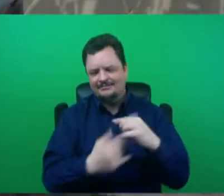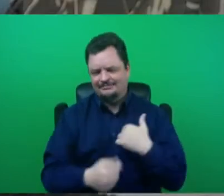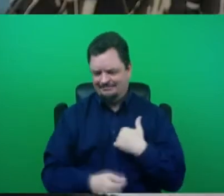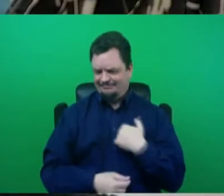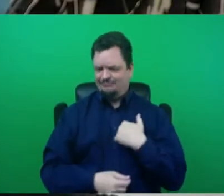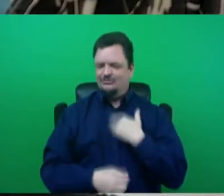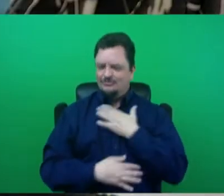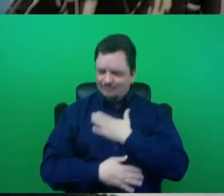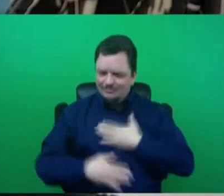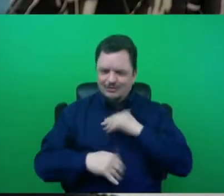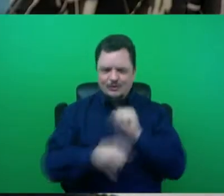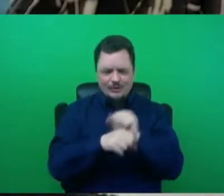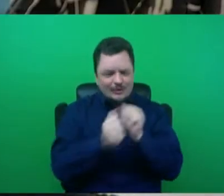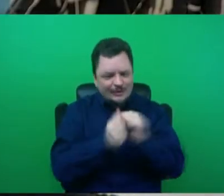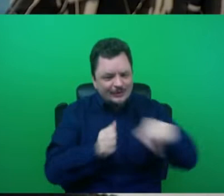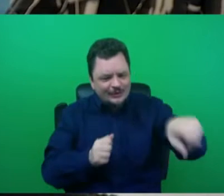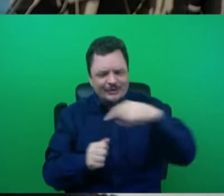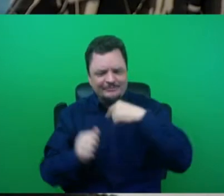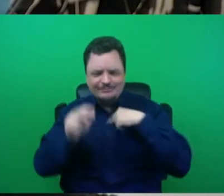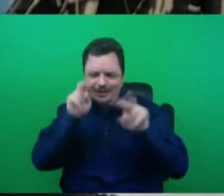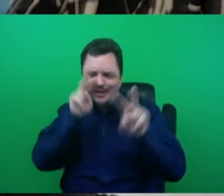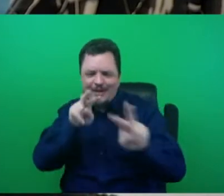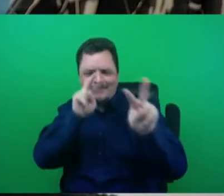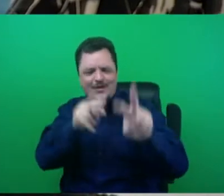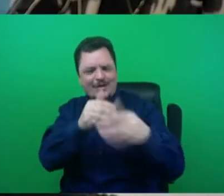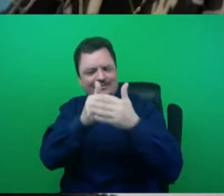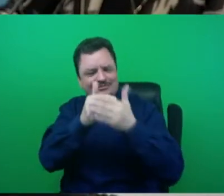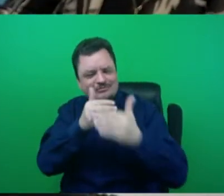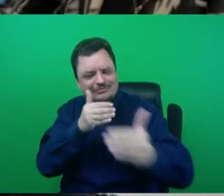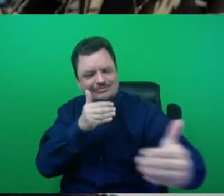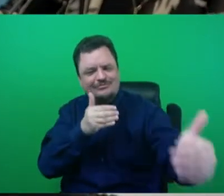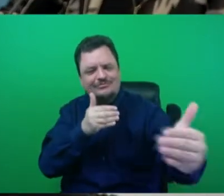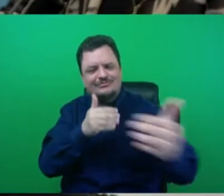They are a nice bunch. Thank you. All right. Ron. Welcome aboard.